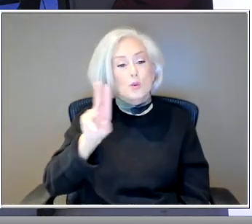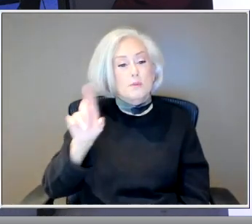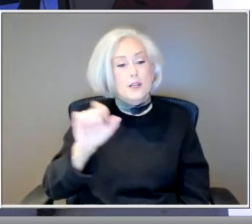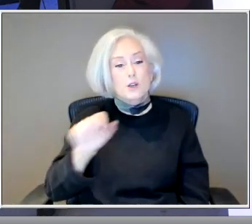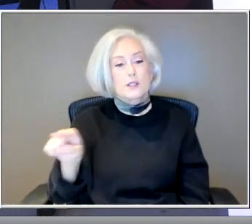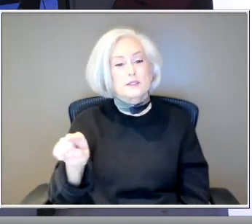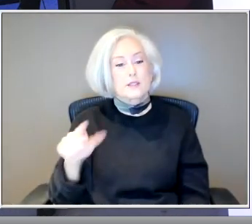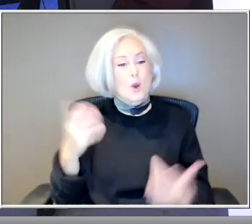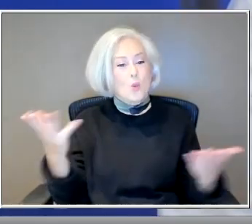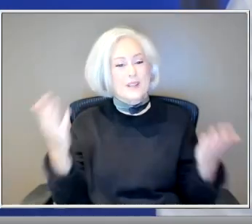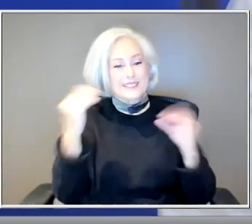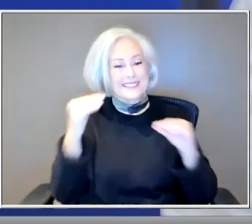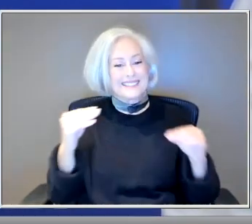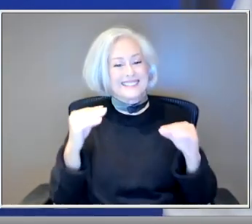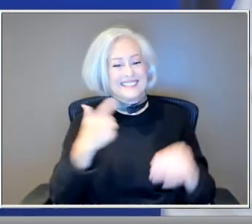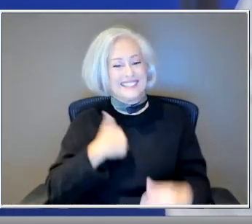Well,